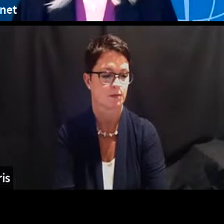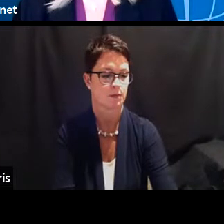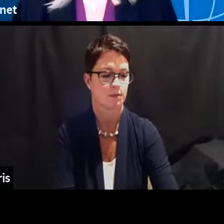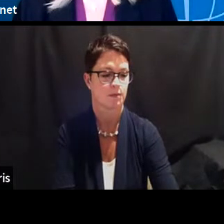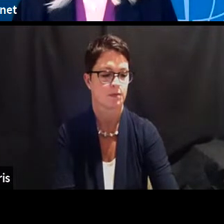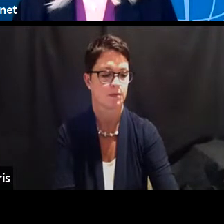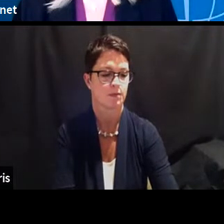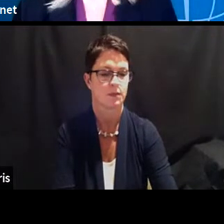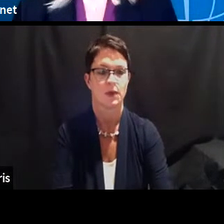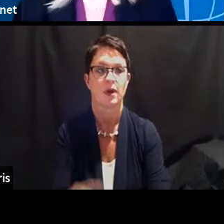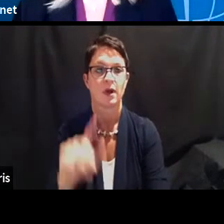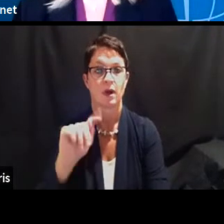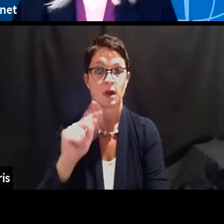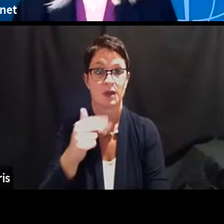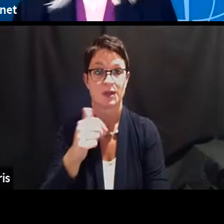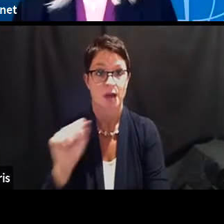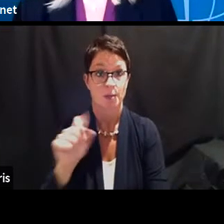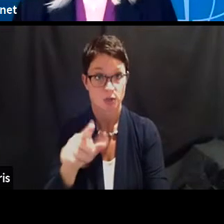Thomas, are you here?